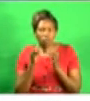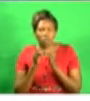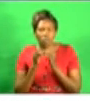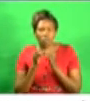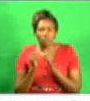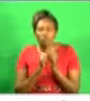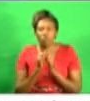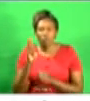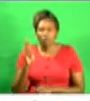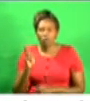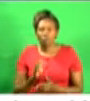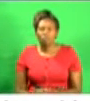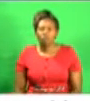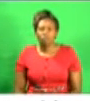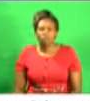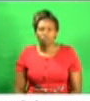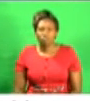Uhuru Kenyatta.